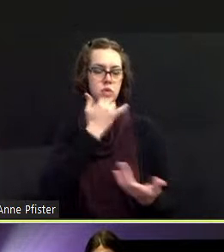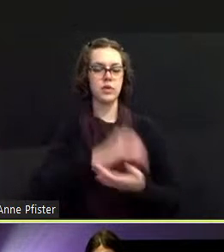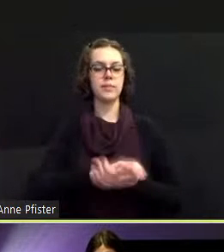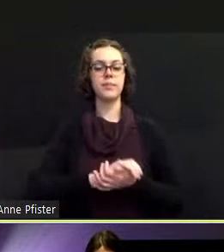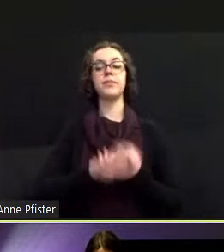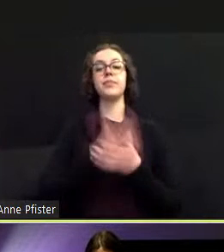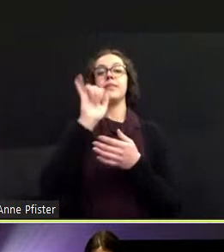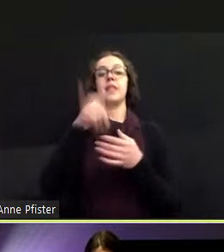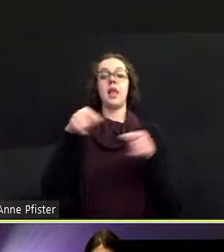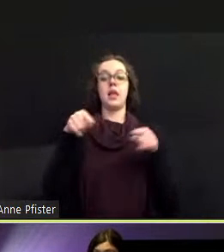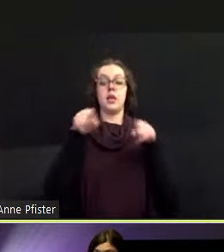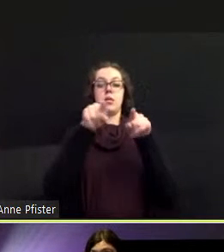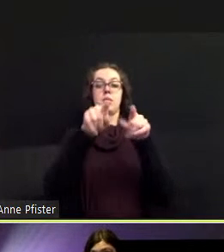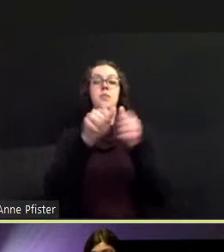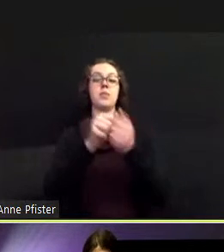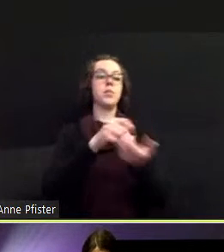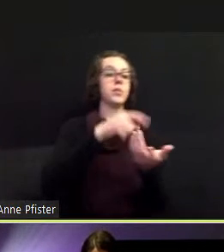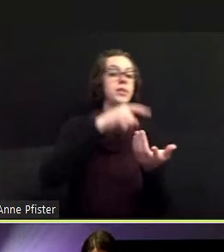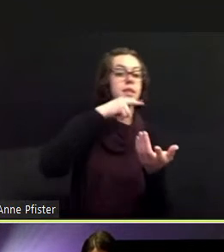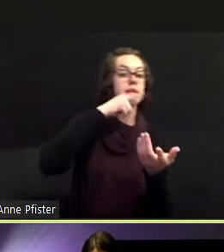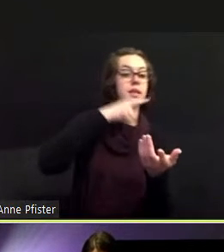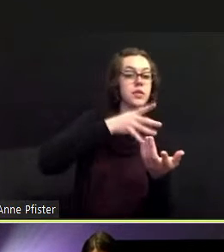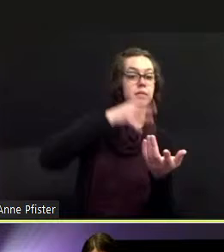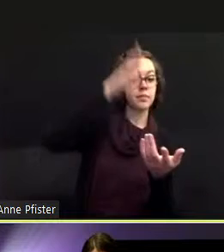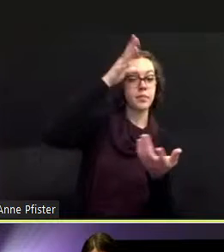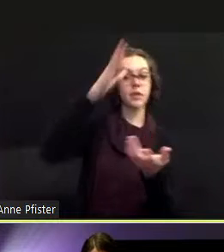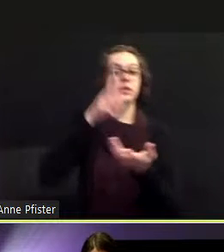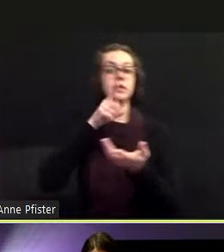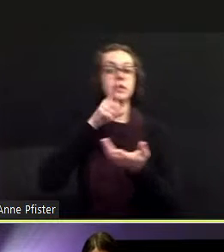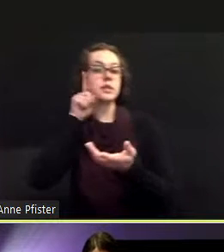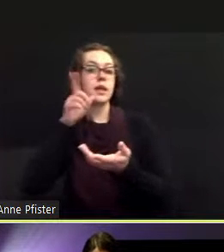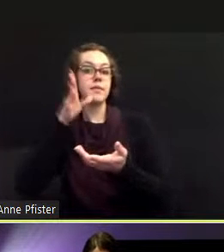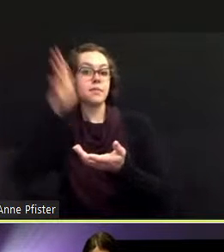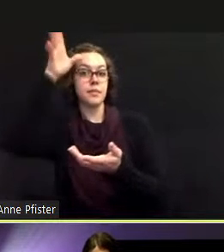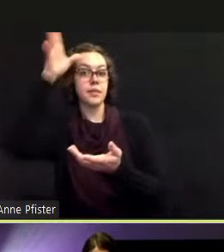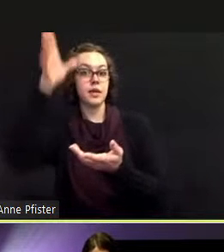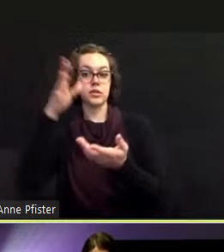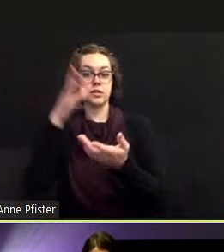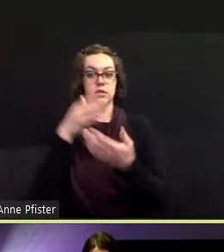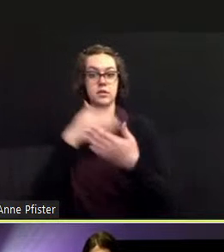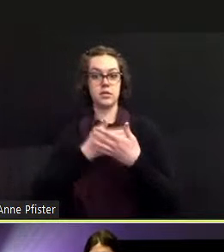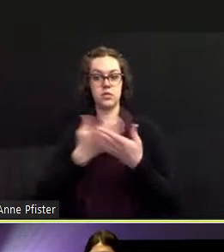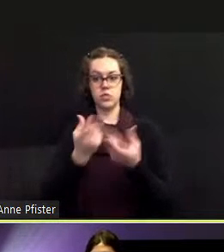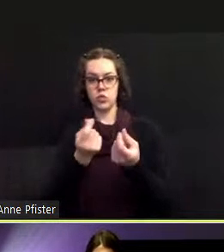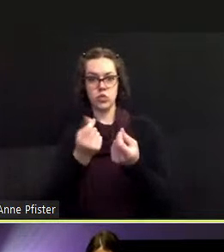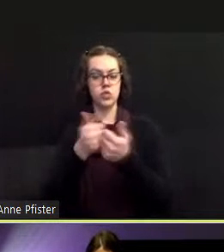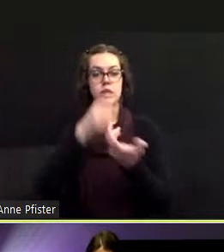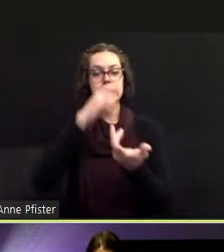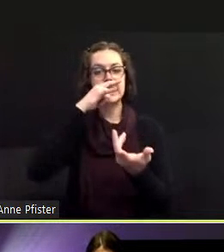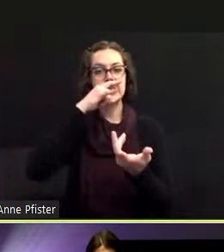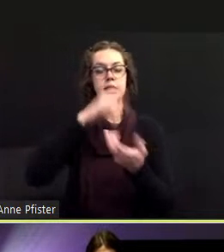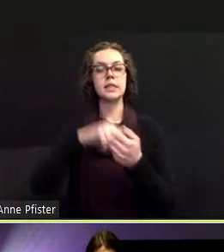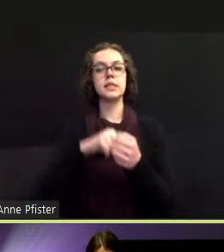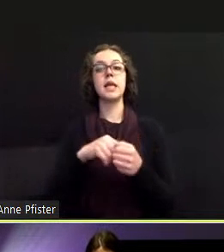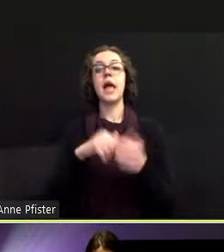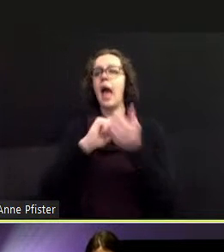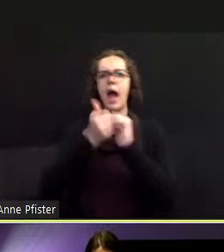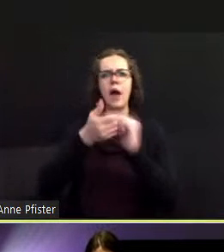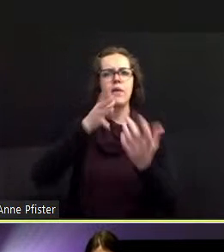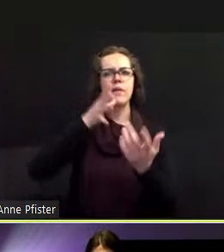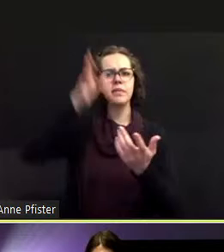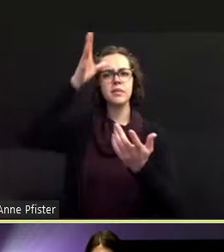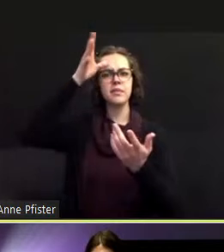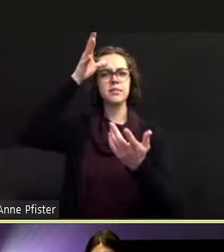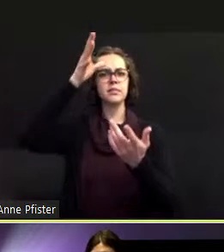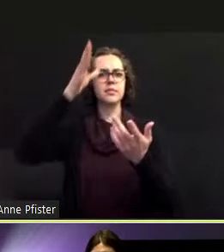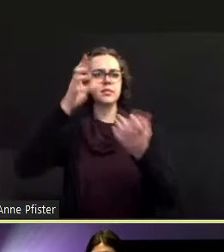asymmetries between hearing and deaf parents and children, and highlights the ways in which family members can seek sensory and linguistic